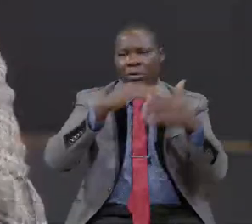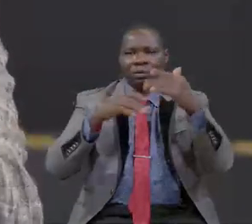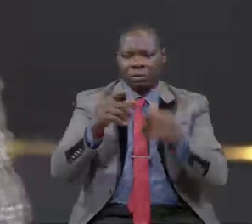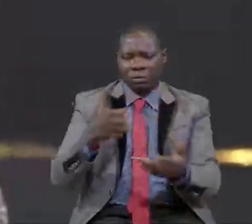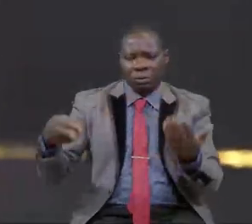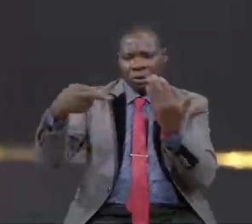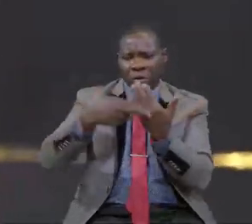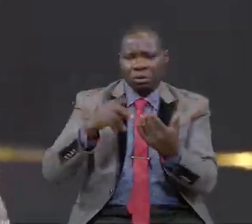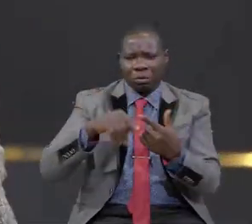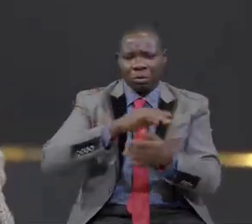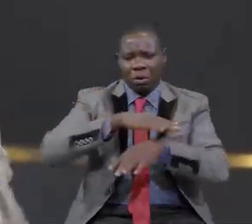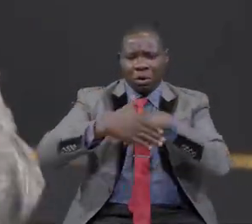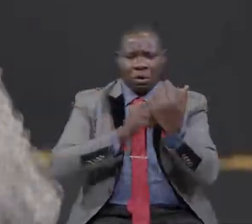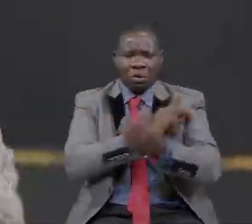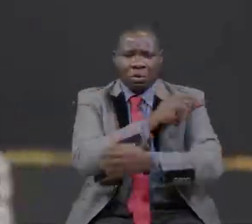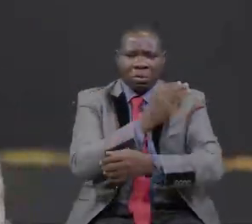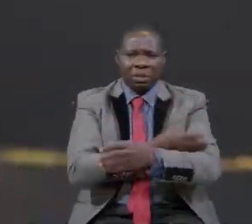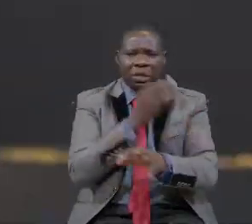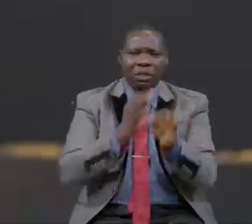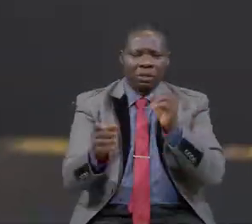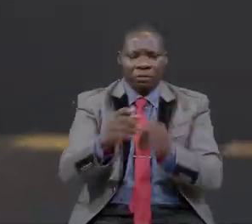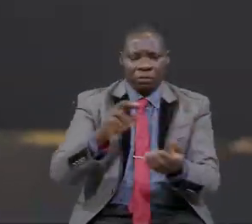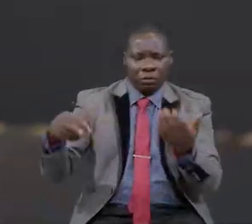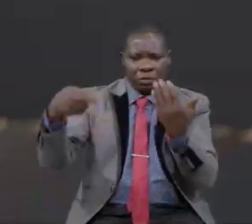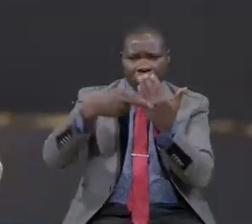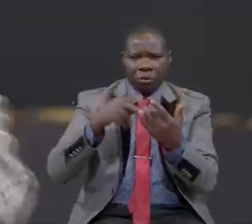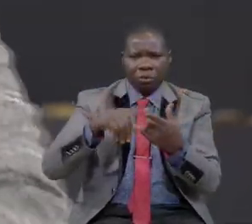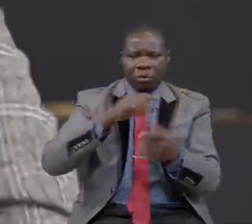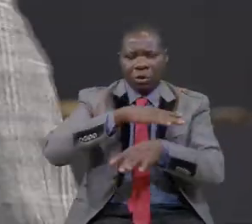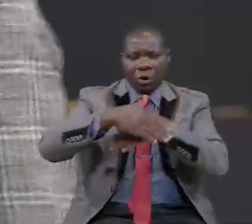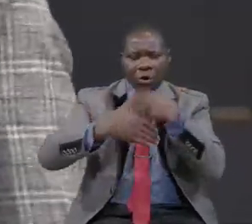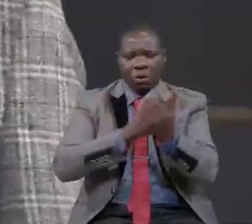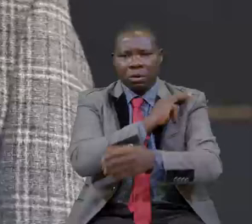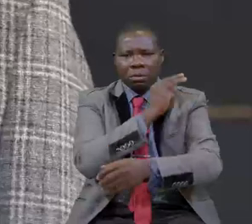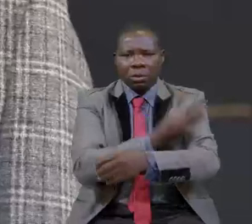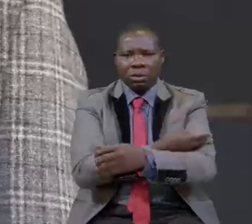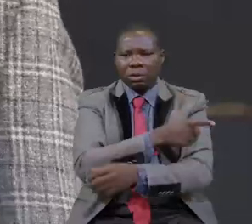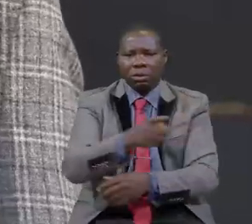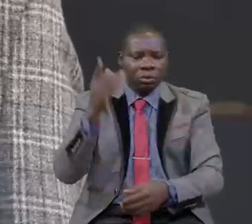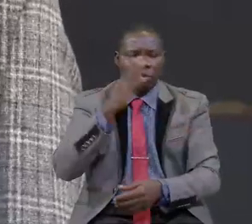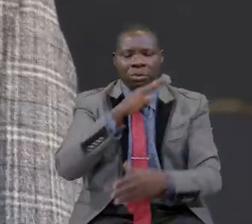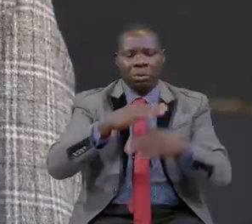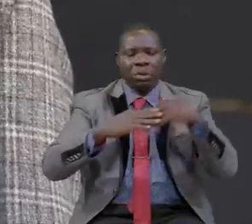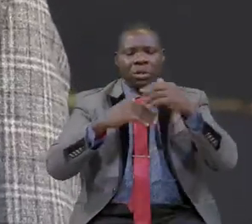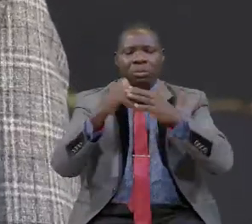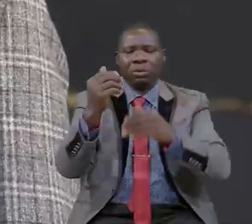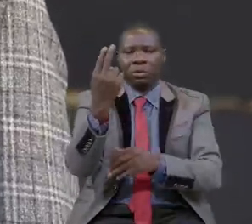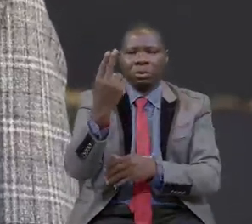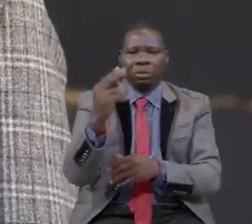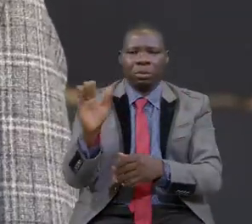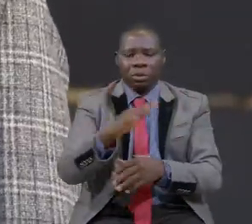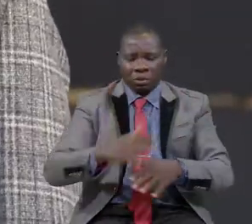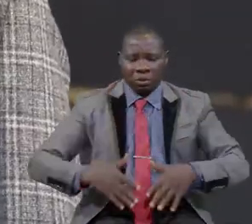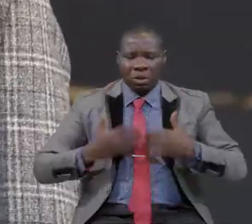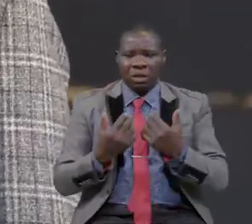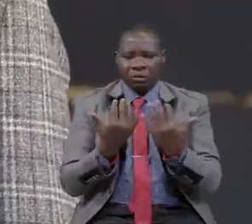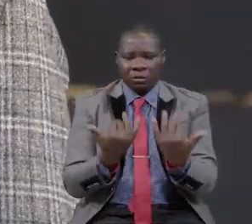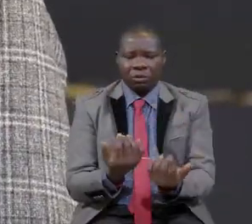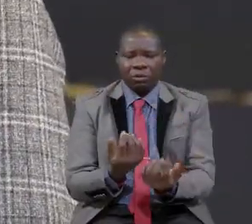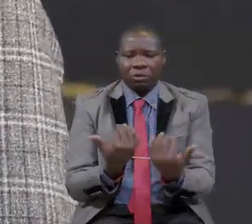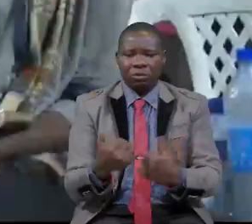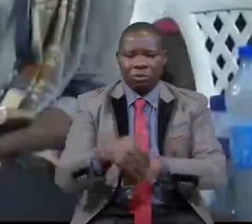thou return to the Almighty, thou shalt be built up. Your life tonight will be built